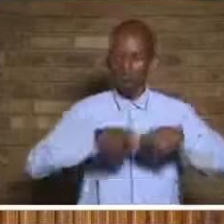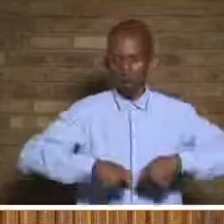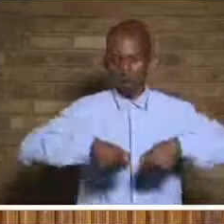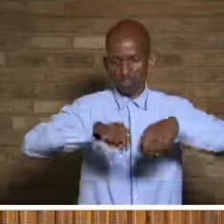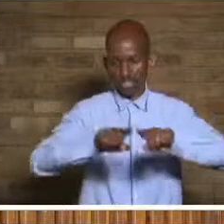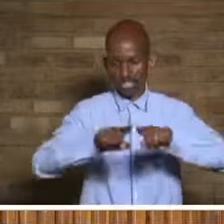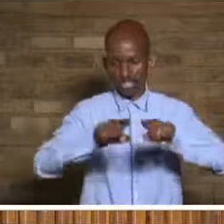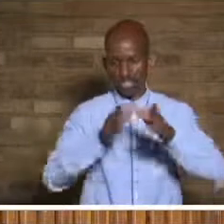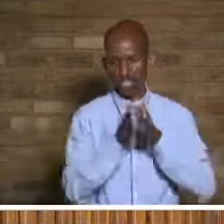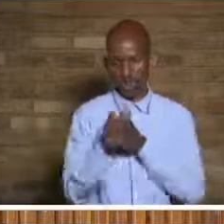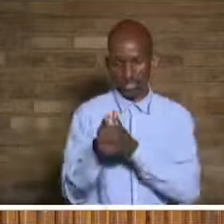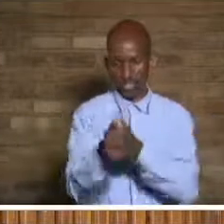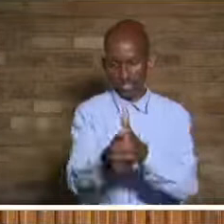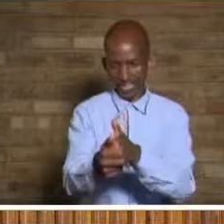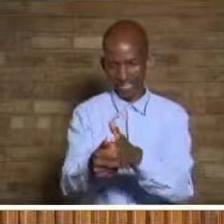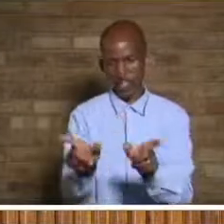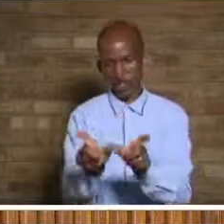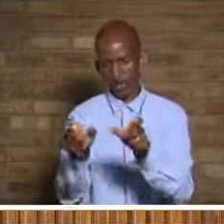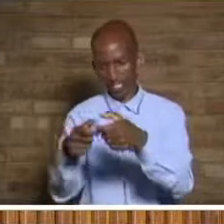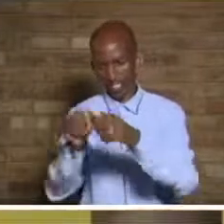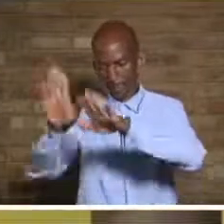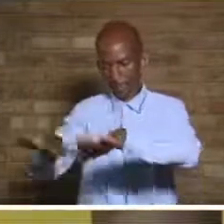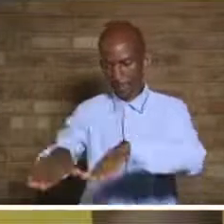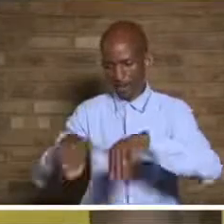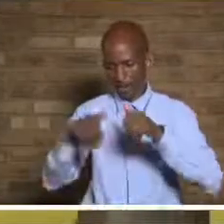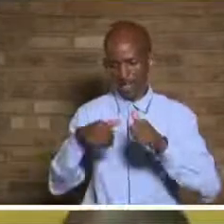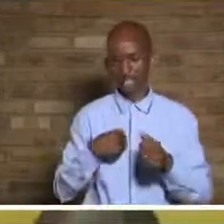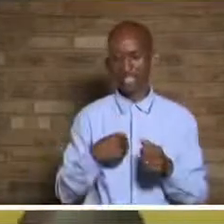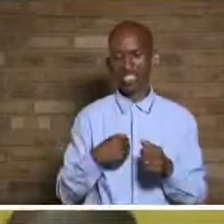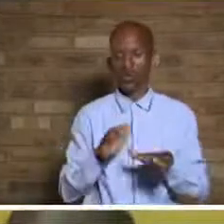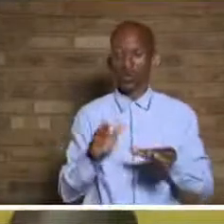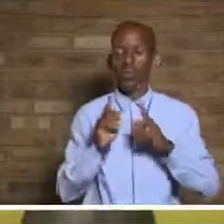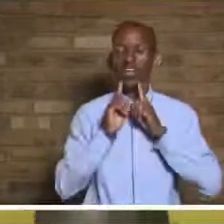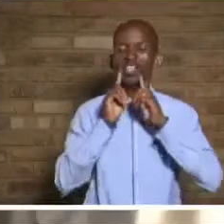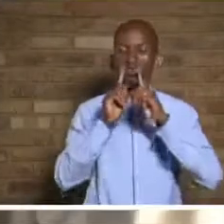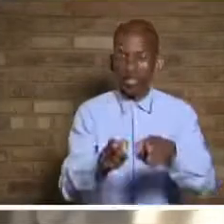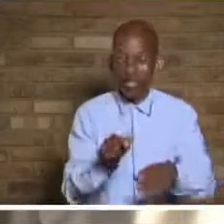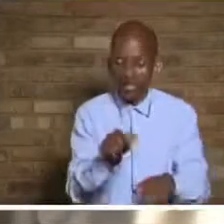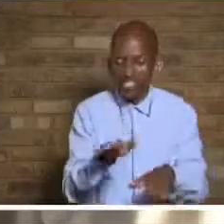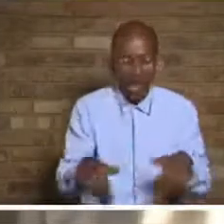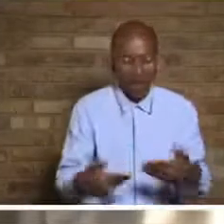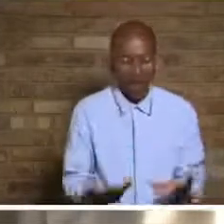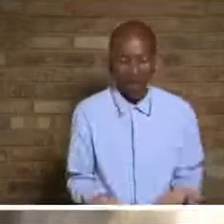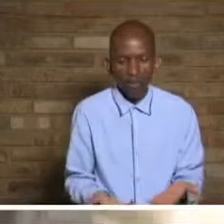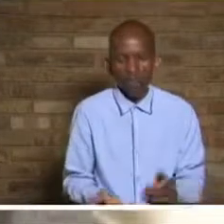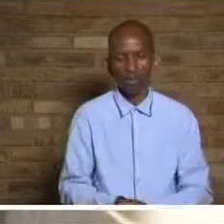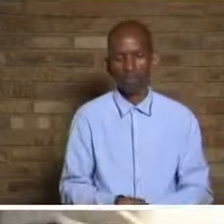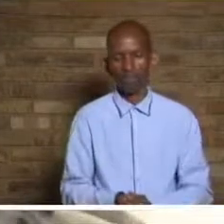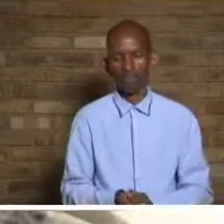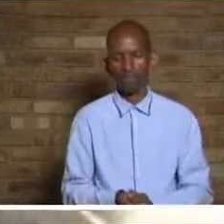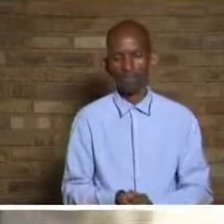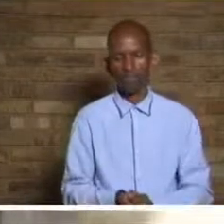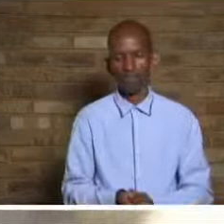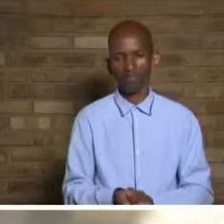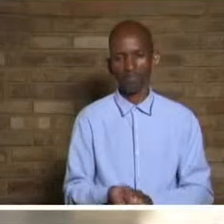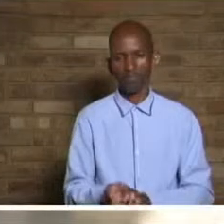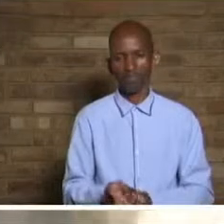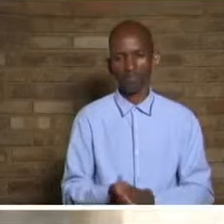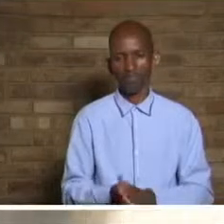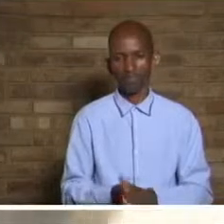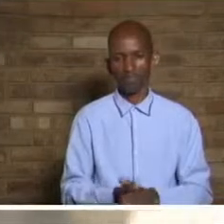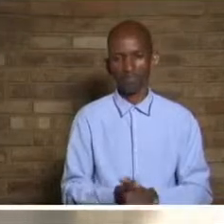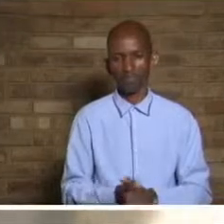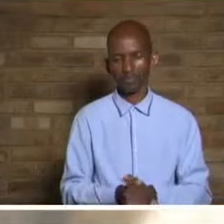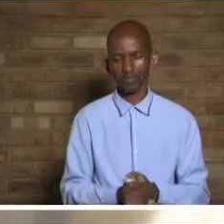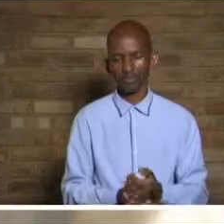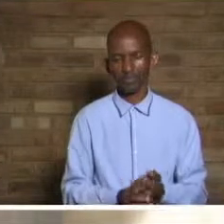the committee and parliament on how we must respond to the Constitutional Court judgment. Ngoba le ngxoxo ibalekile